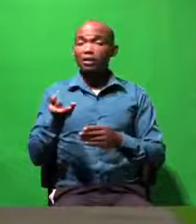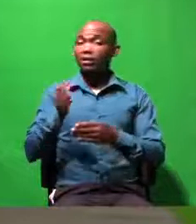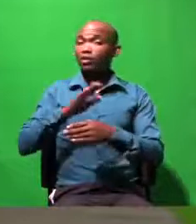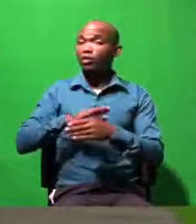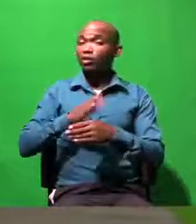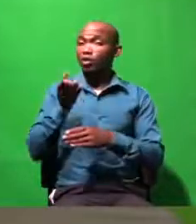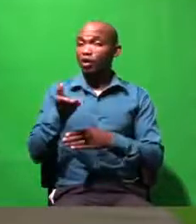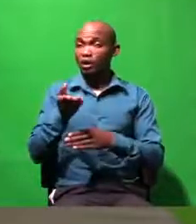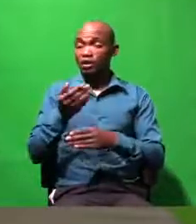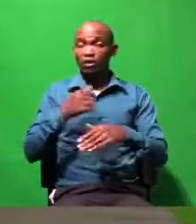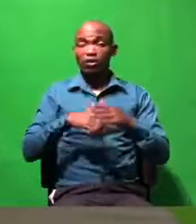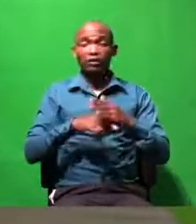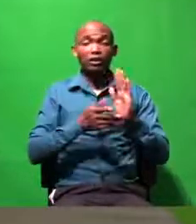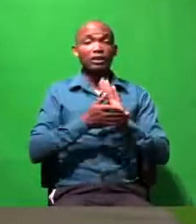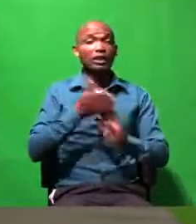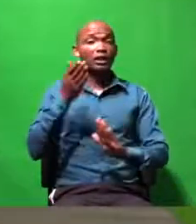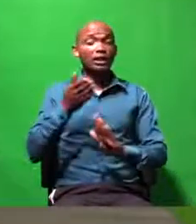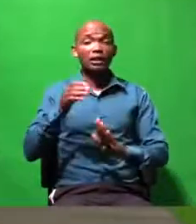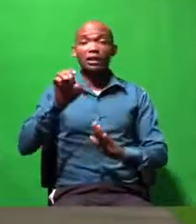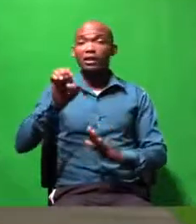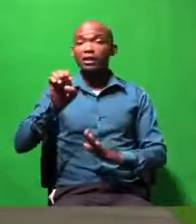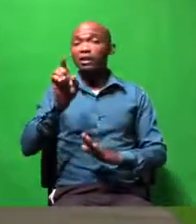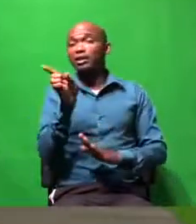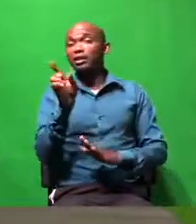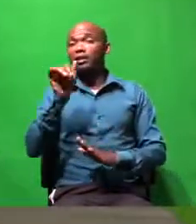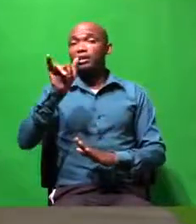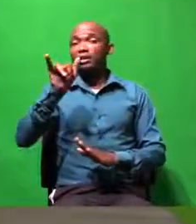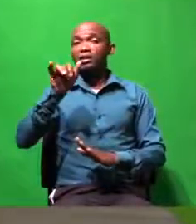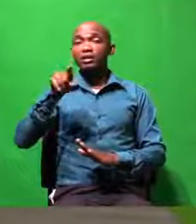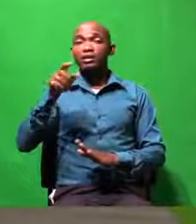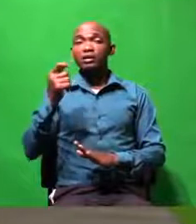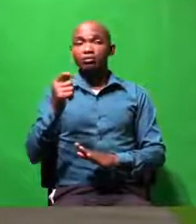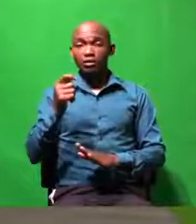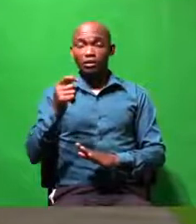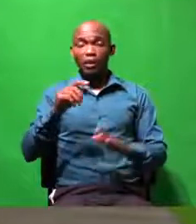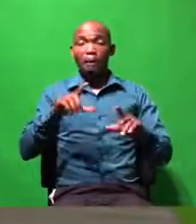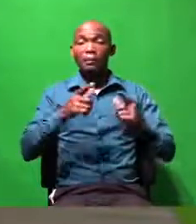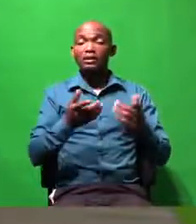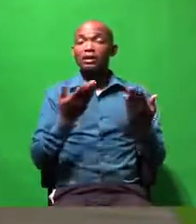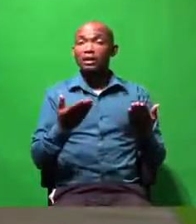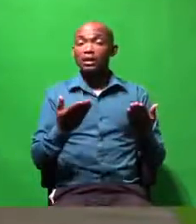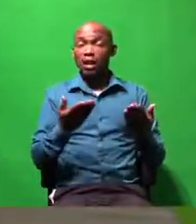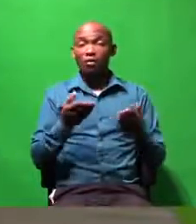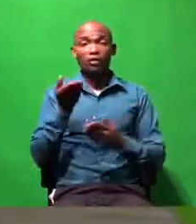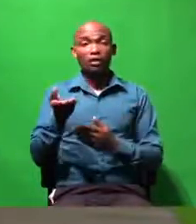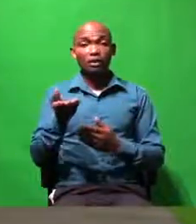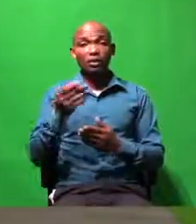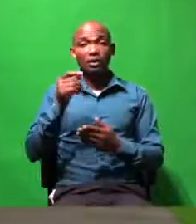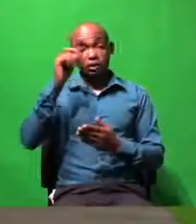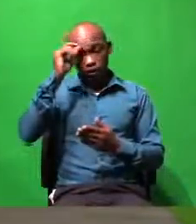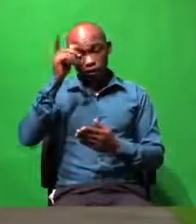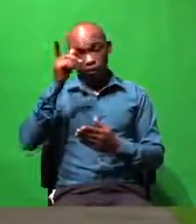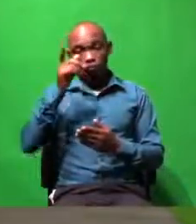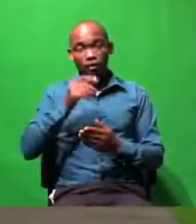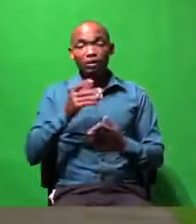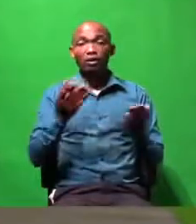to divide a plot on land. So the purpose of survey now all over the world is, we can say, is determine the horizontal